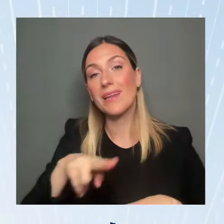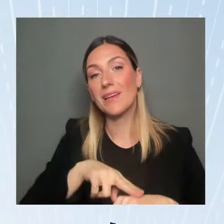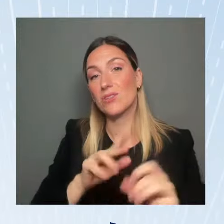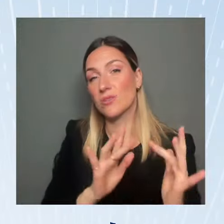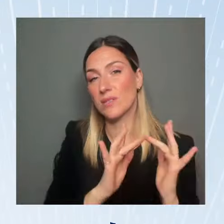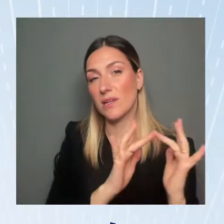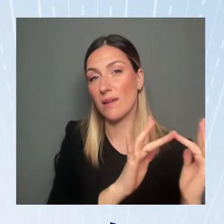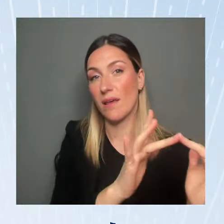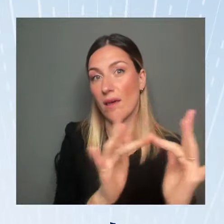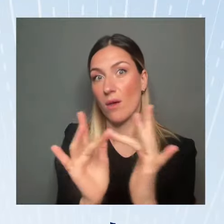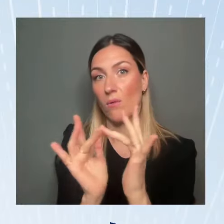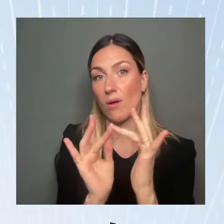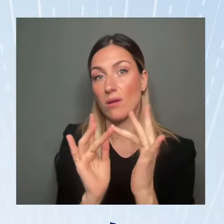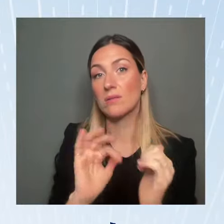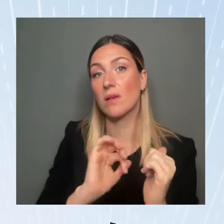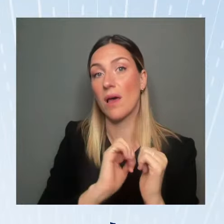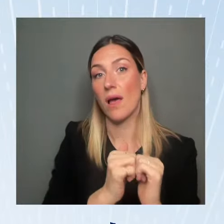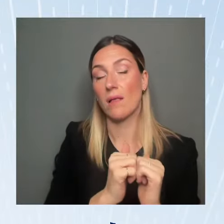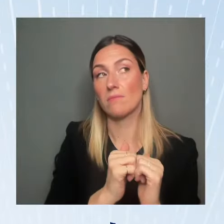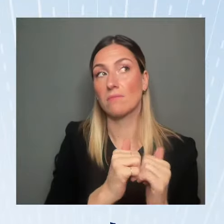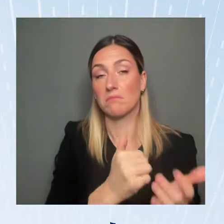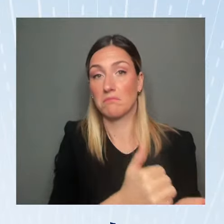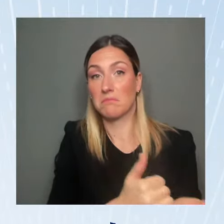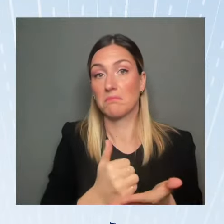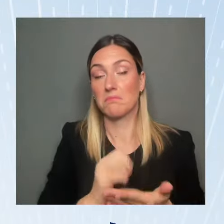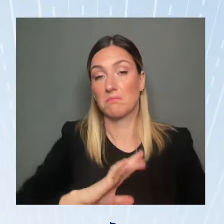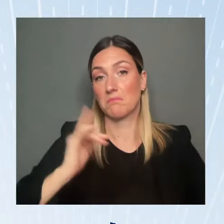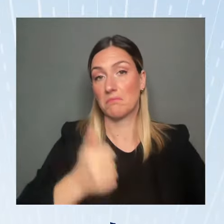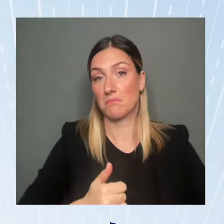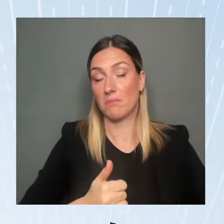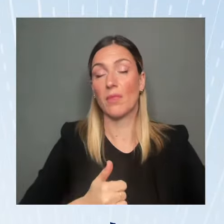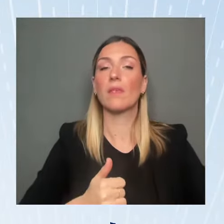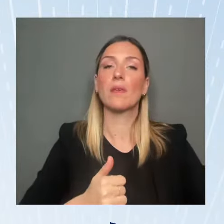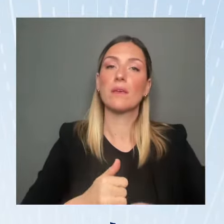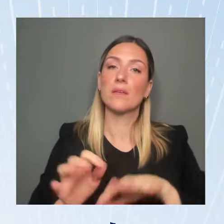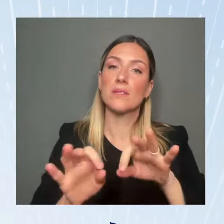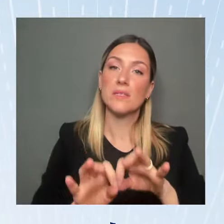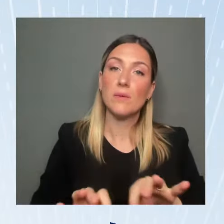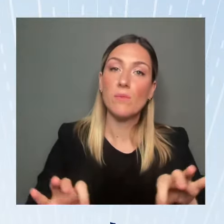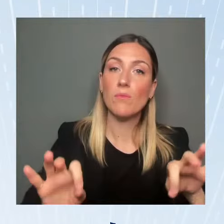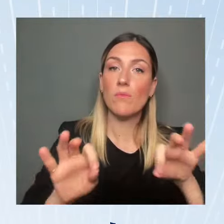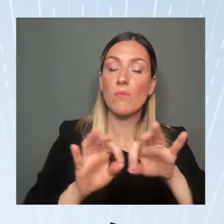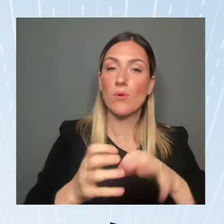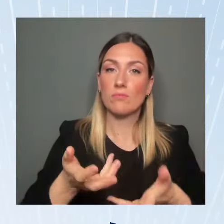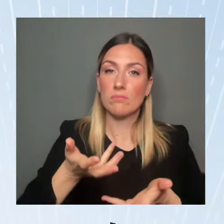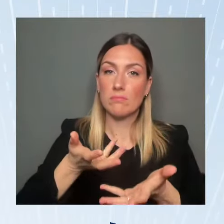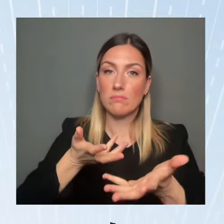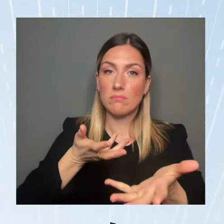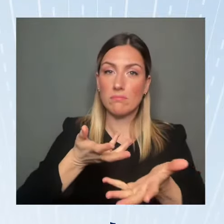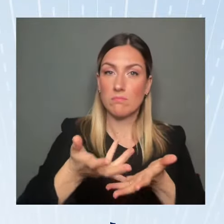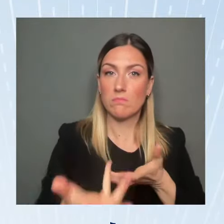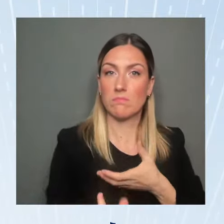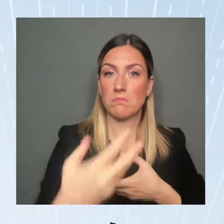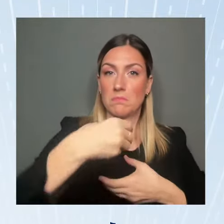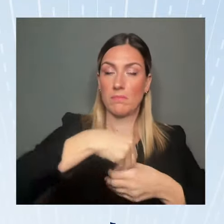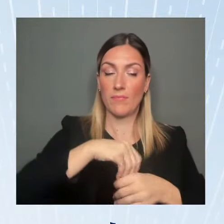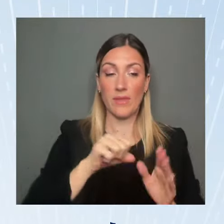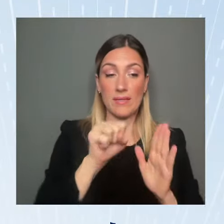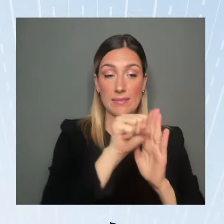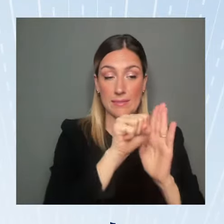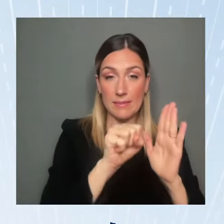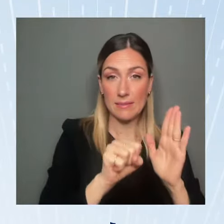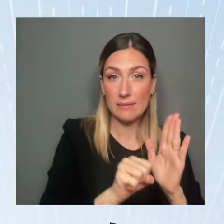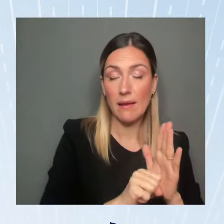that can help put this thought to work. It is critically important to be engaging states, state